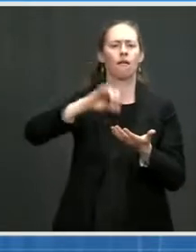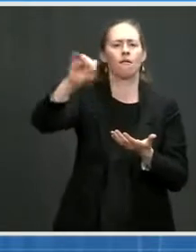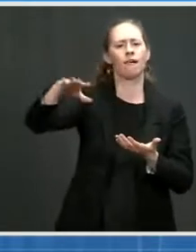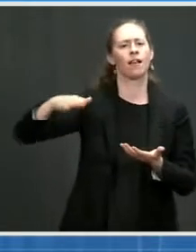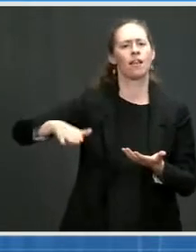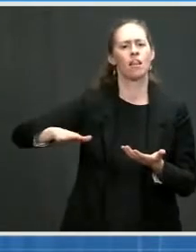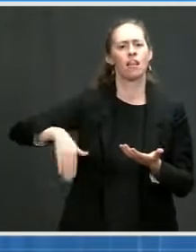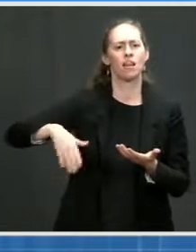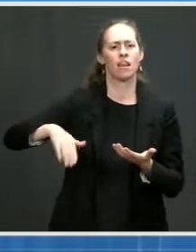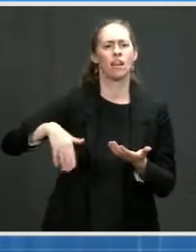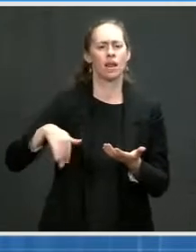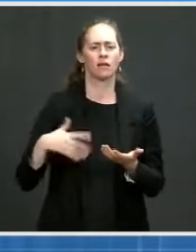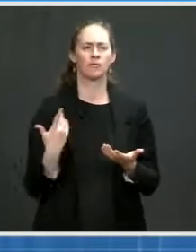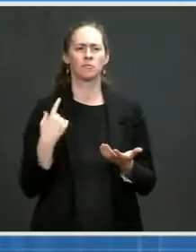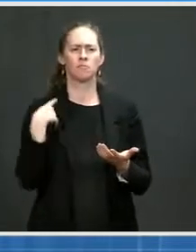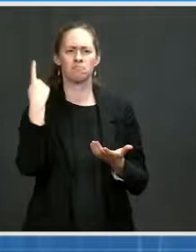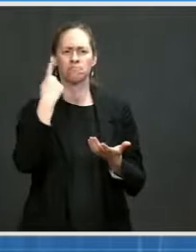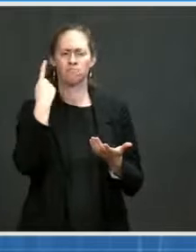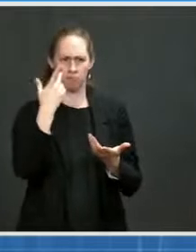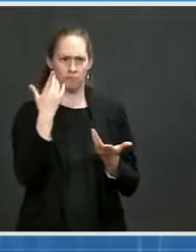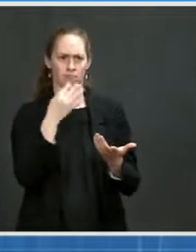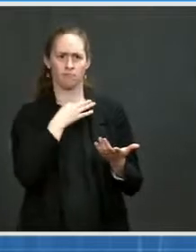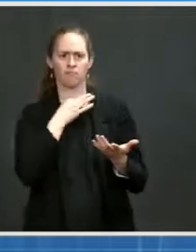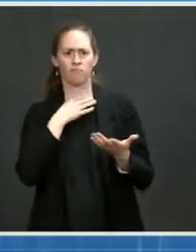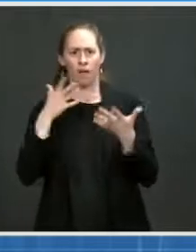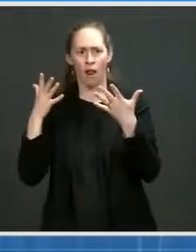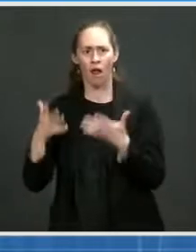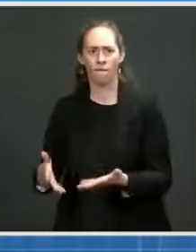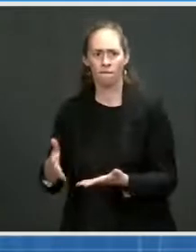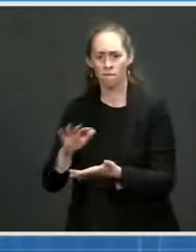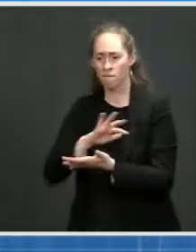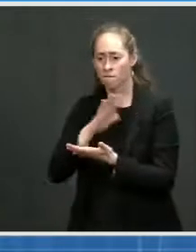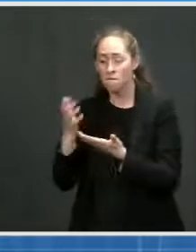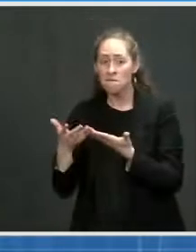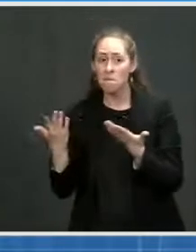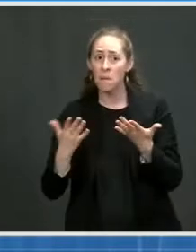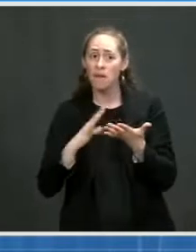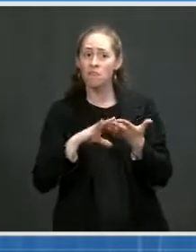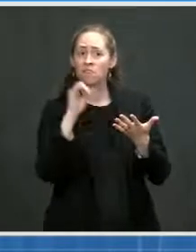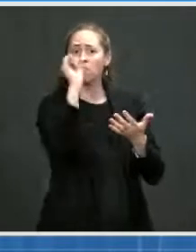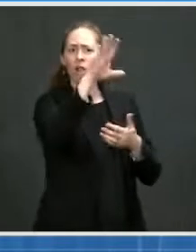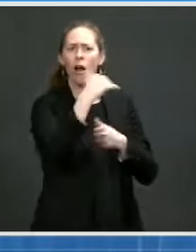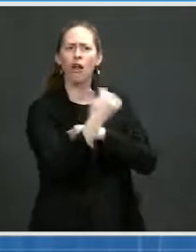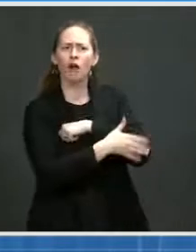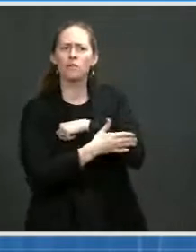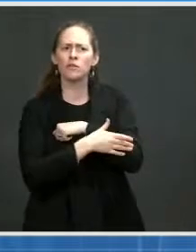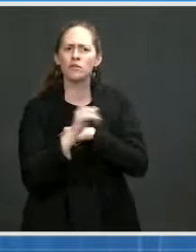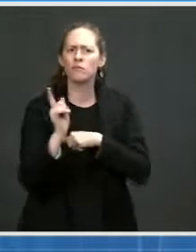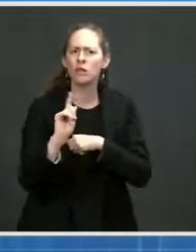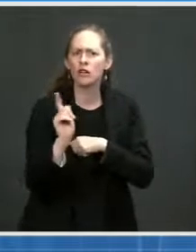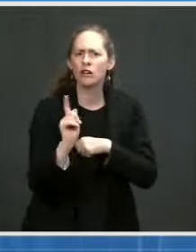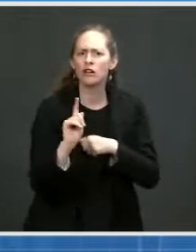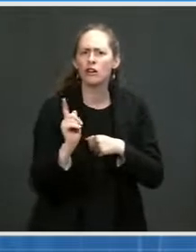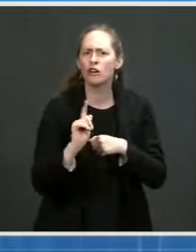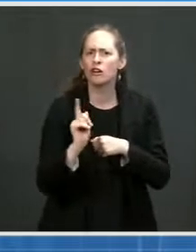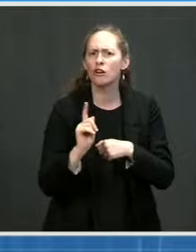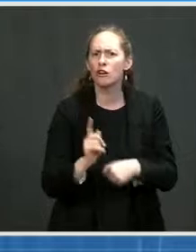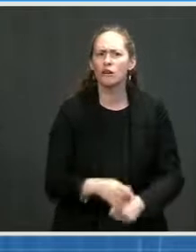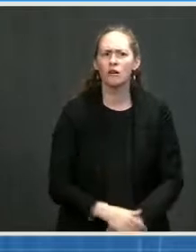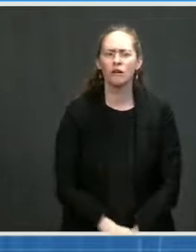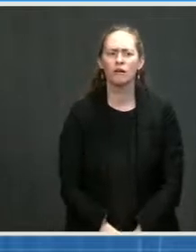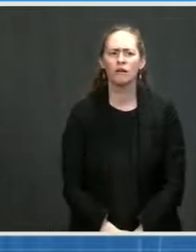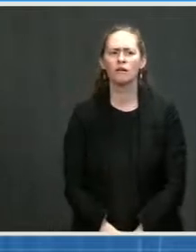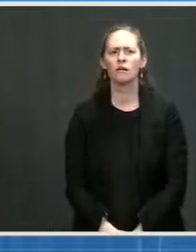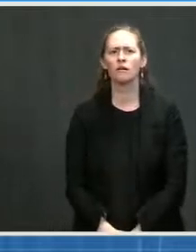doses elsewhere to other countries? Yep. Thank you for the question. This is on? Working? Okay. All